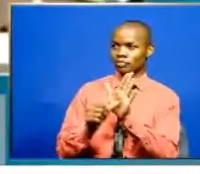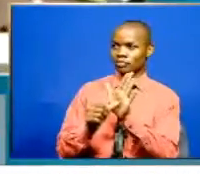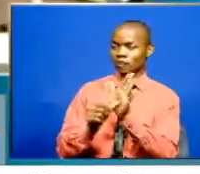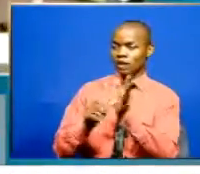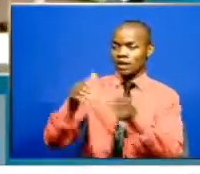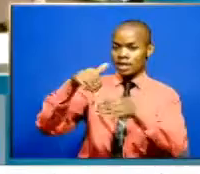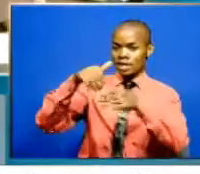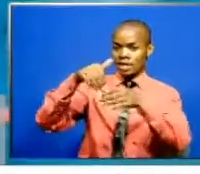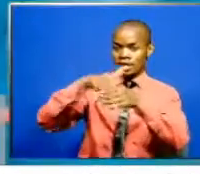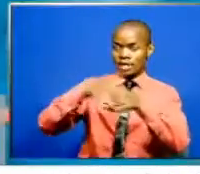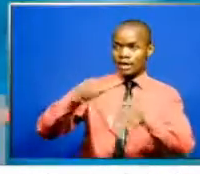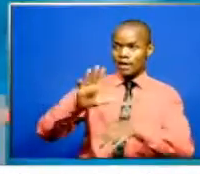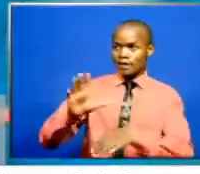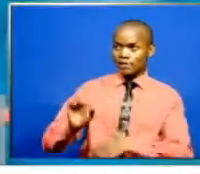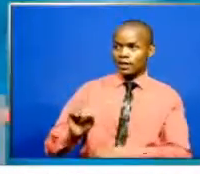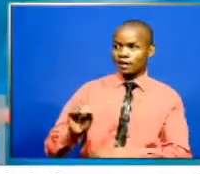globally,